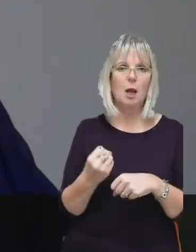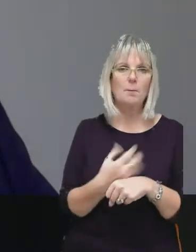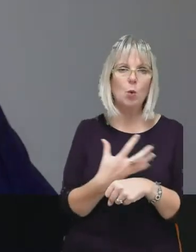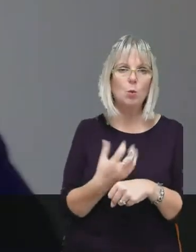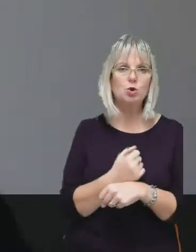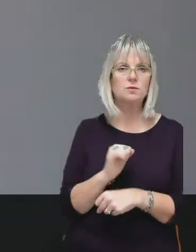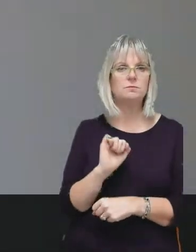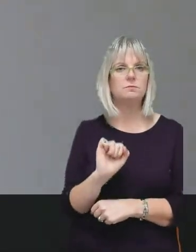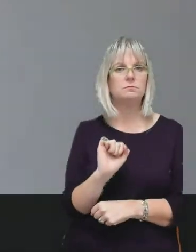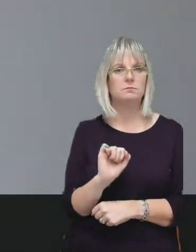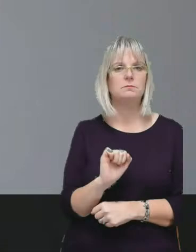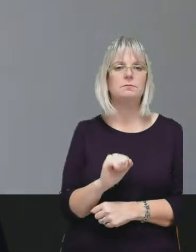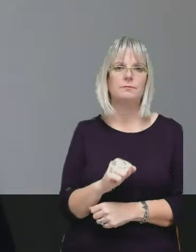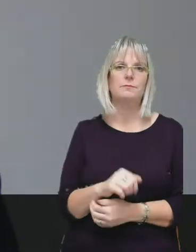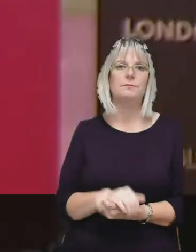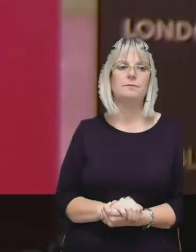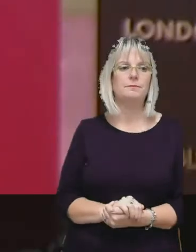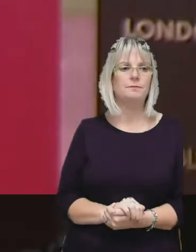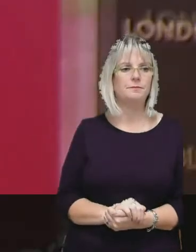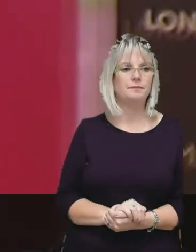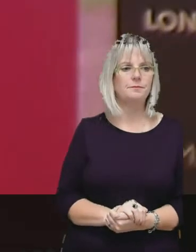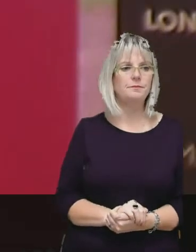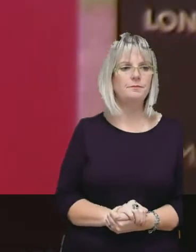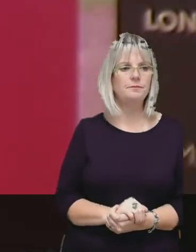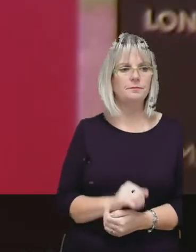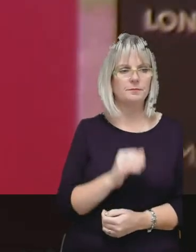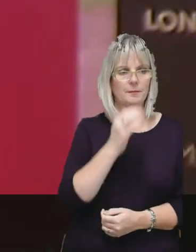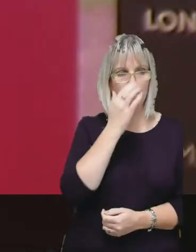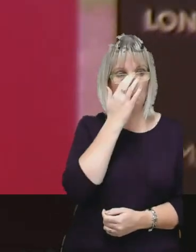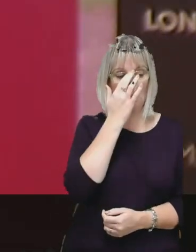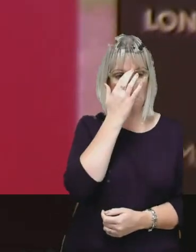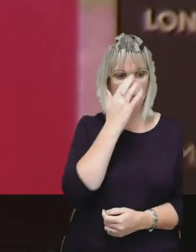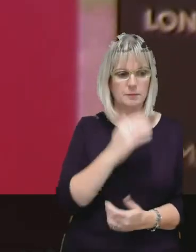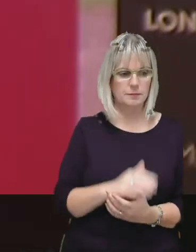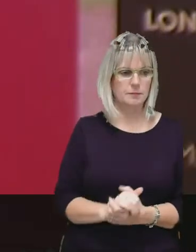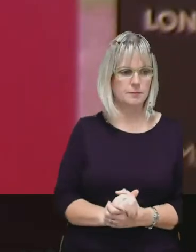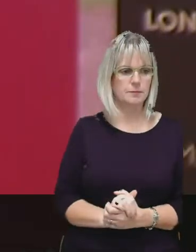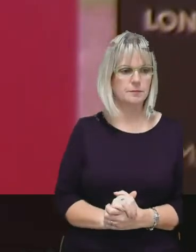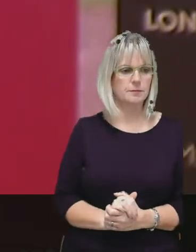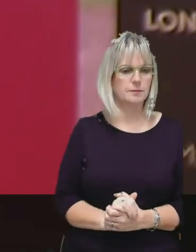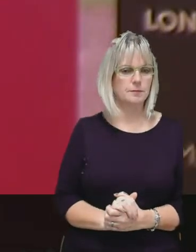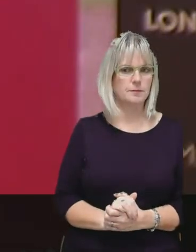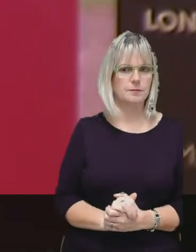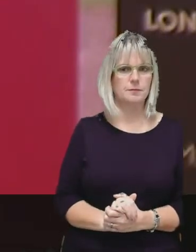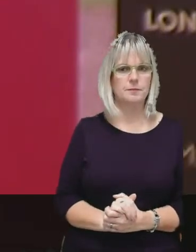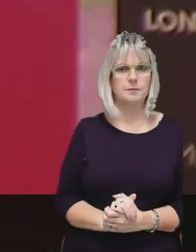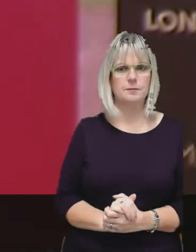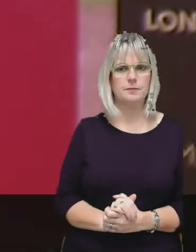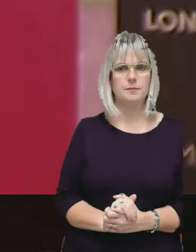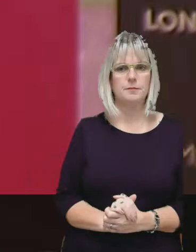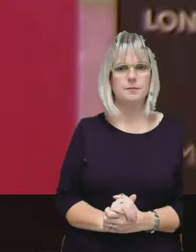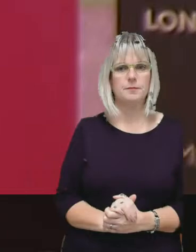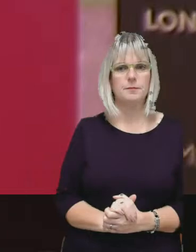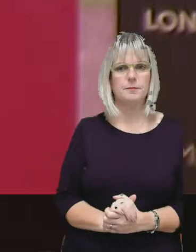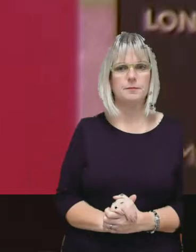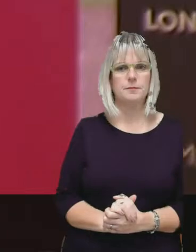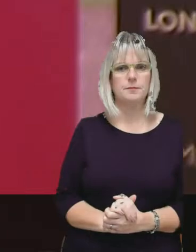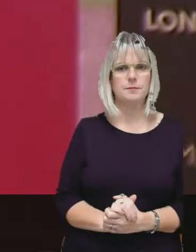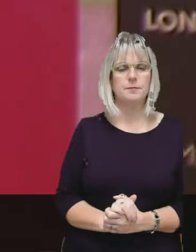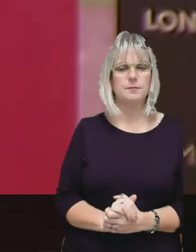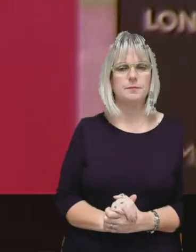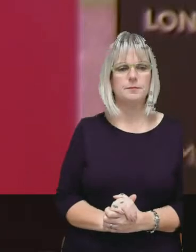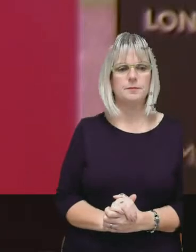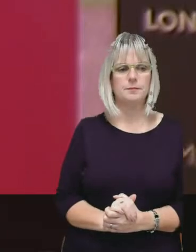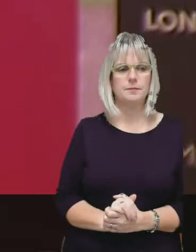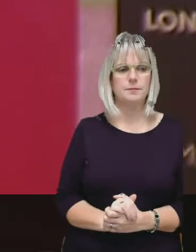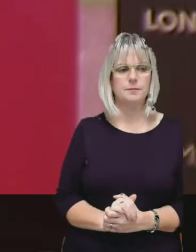on Silvertown. Thank you very much. Thank you, Laura, for your question. Let's move to the top three